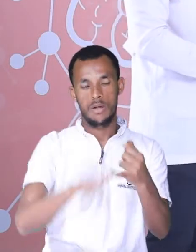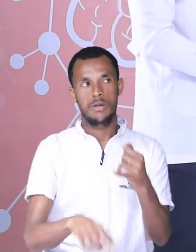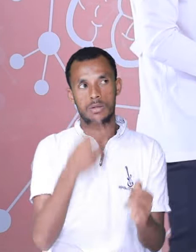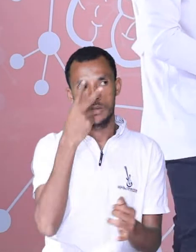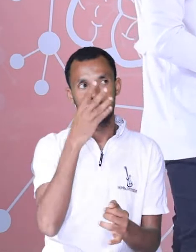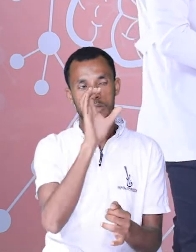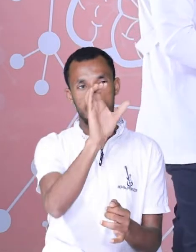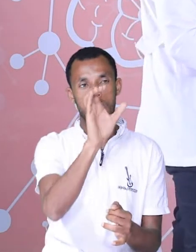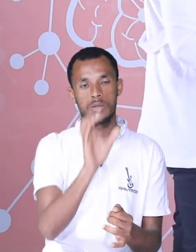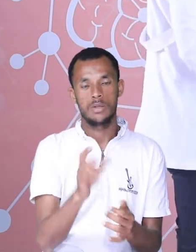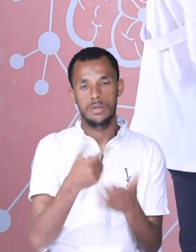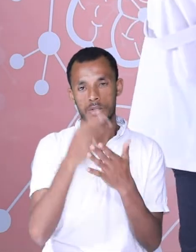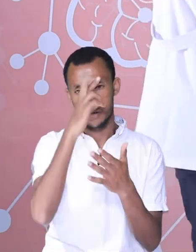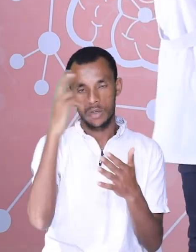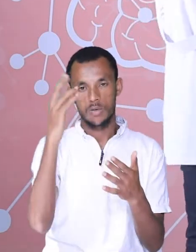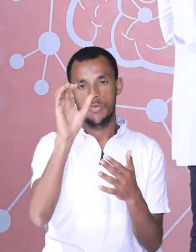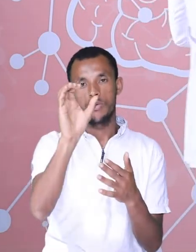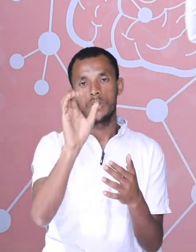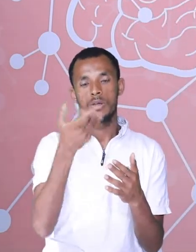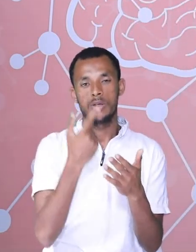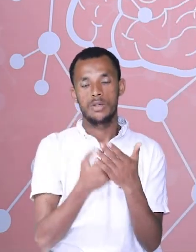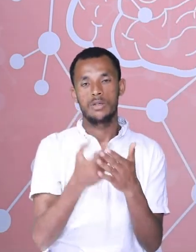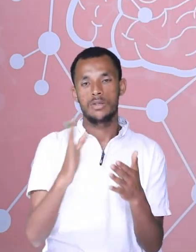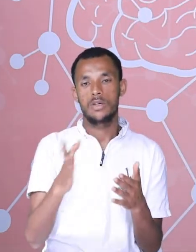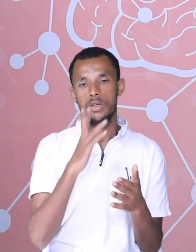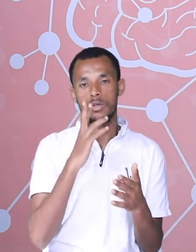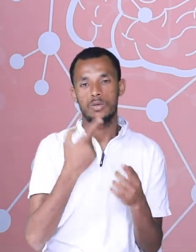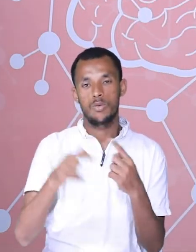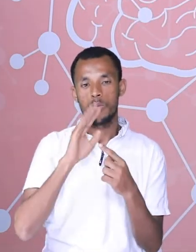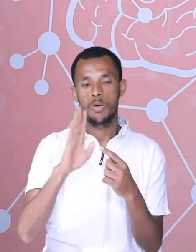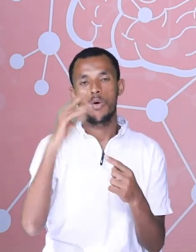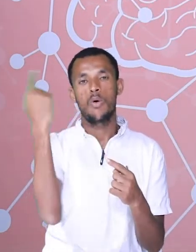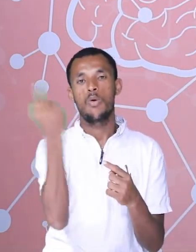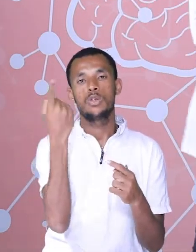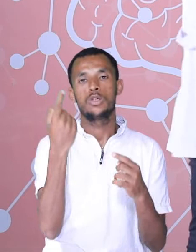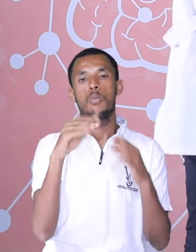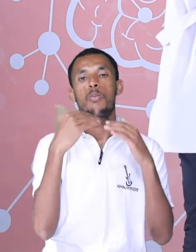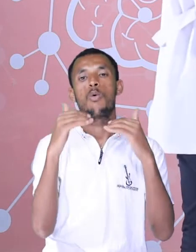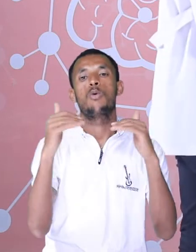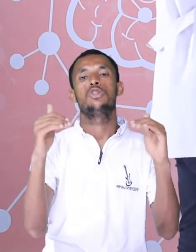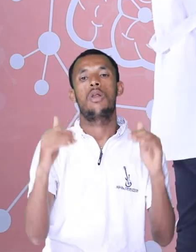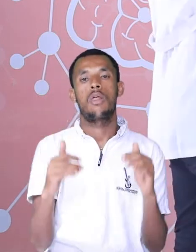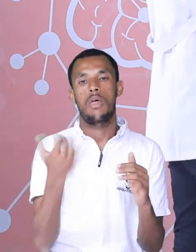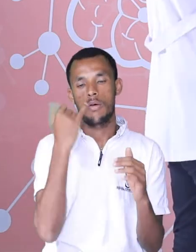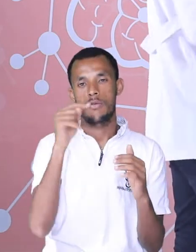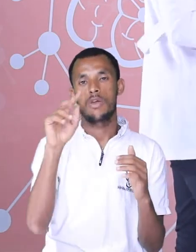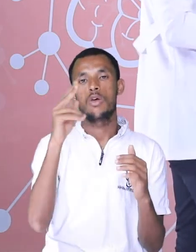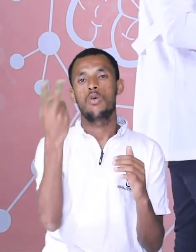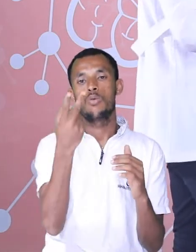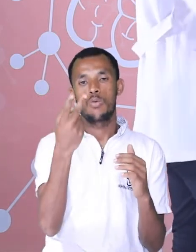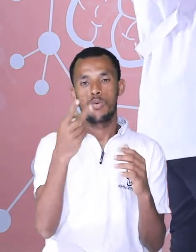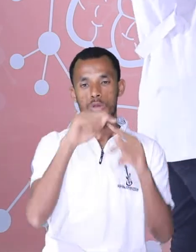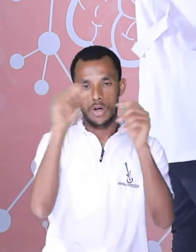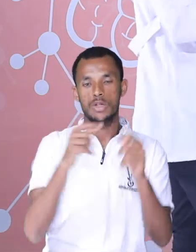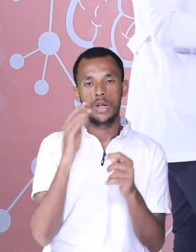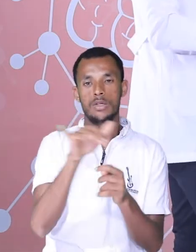C. In the case of C, these sides have to be always proportional. If the two triangles are